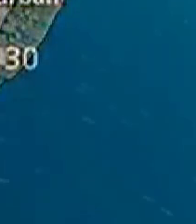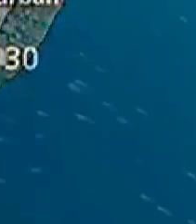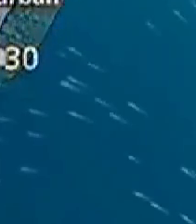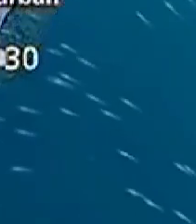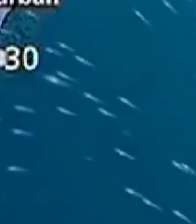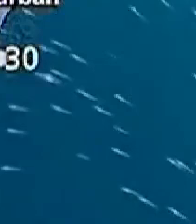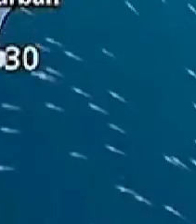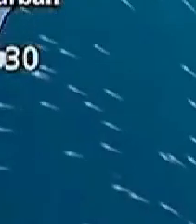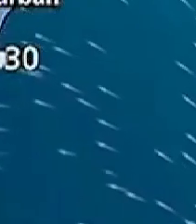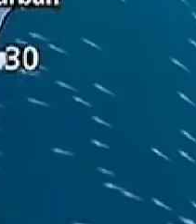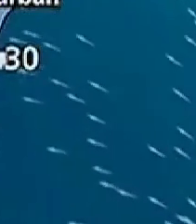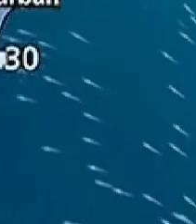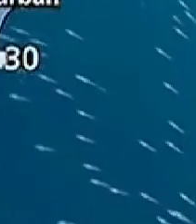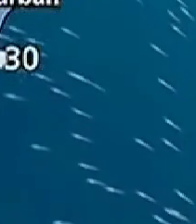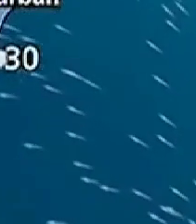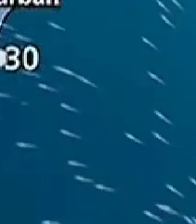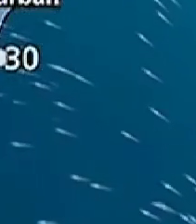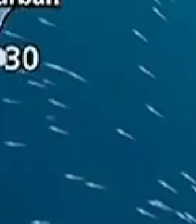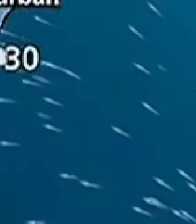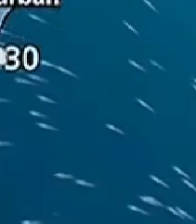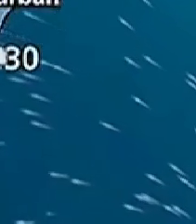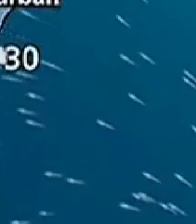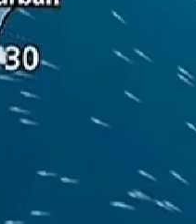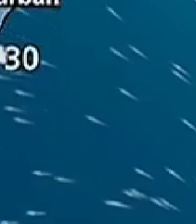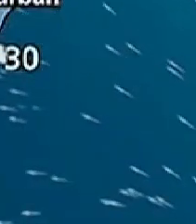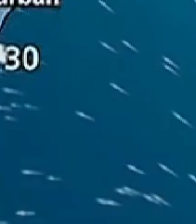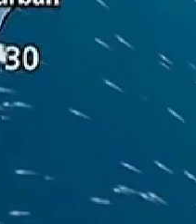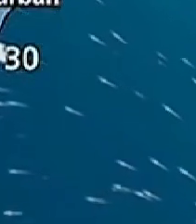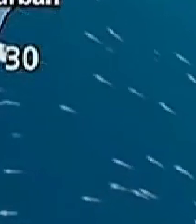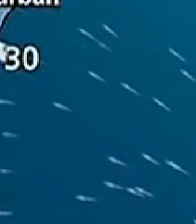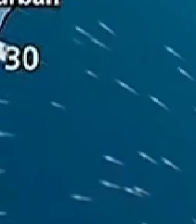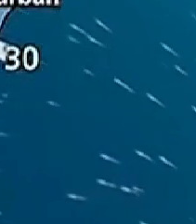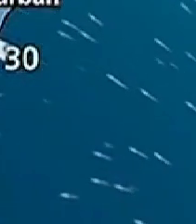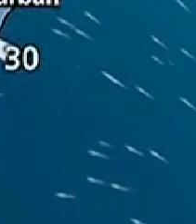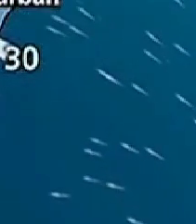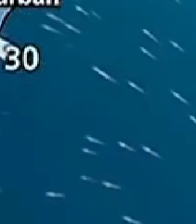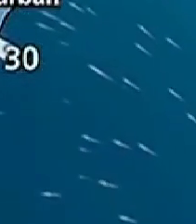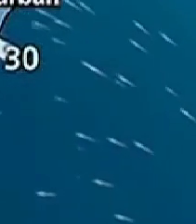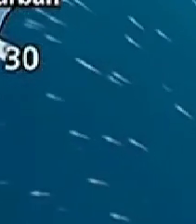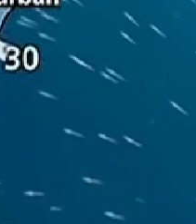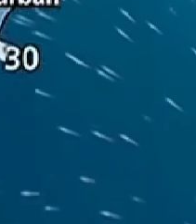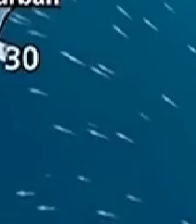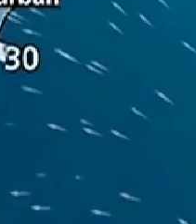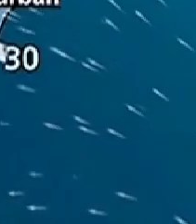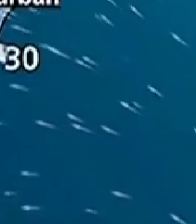Sli.